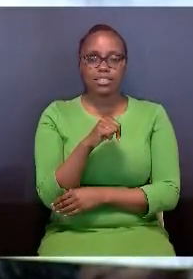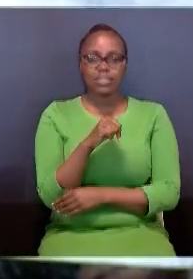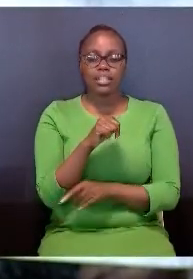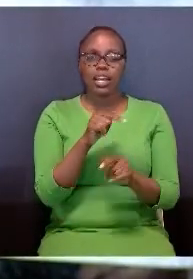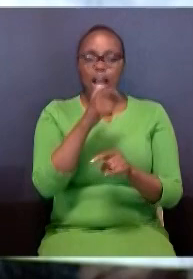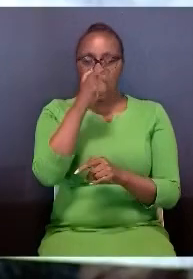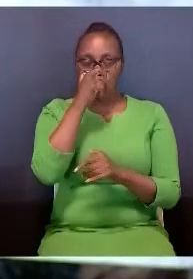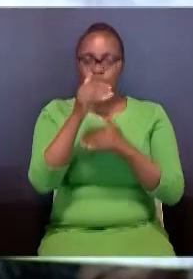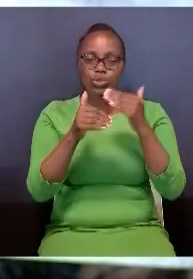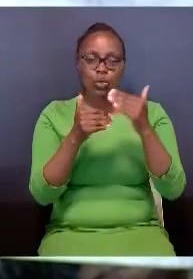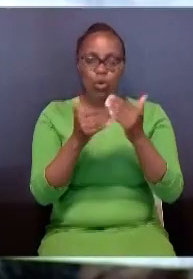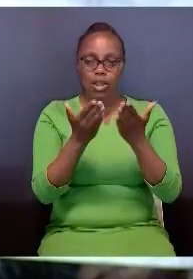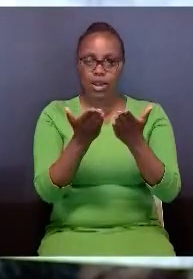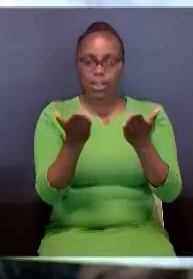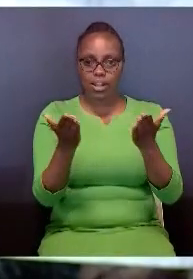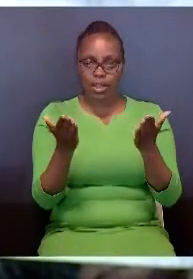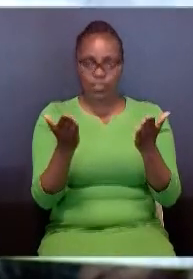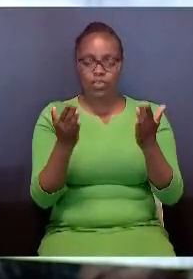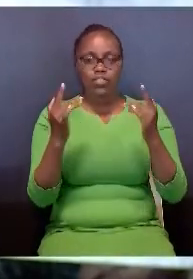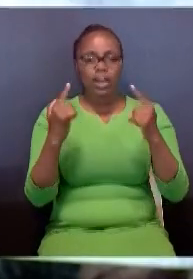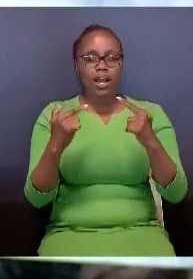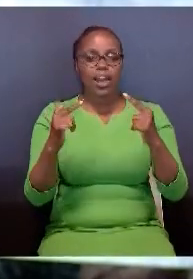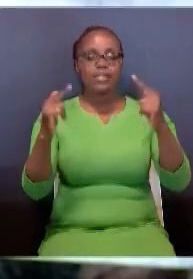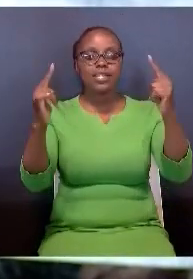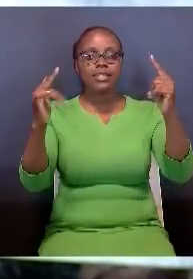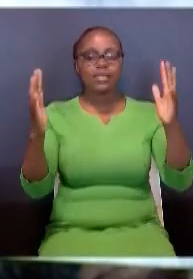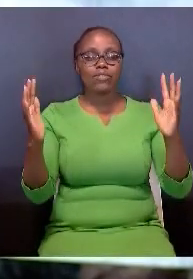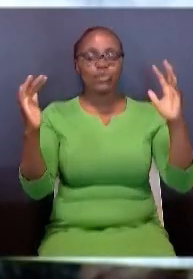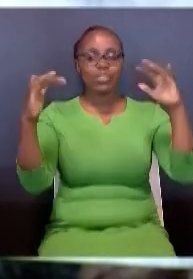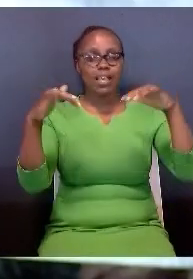I wish you a successful summit